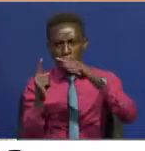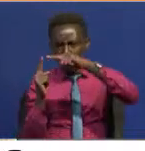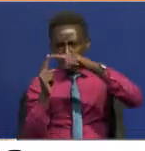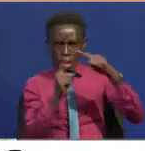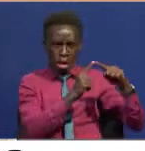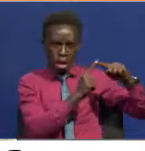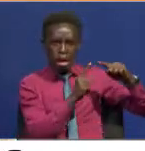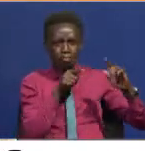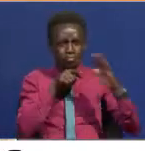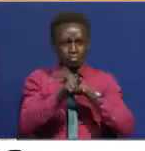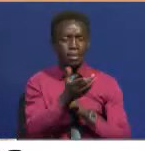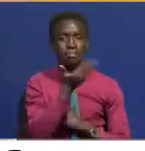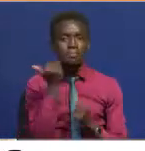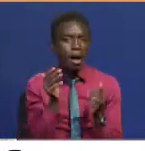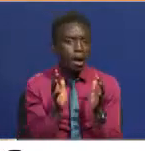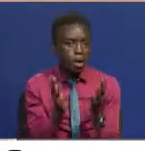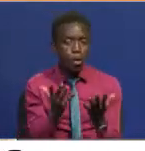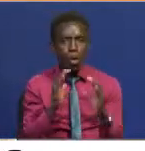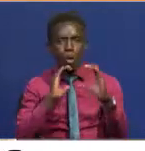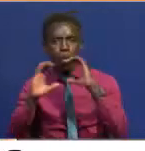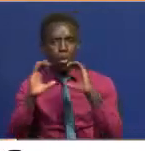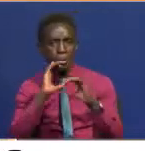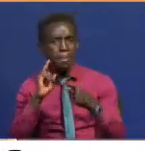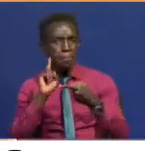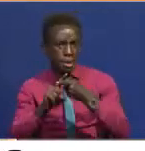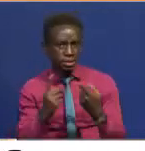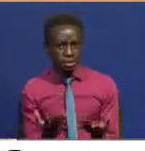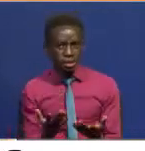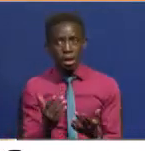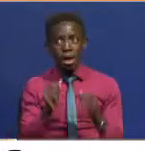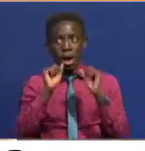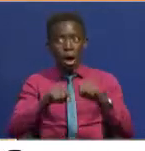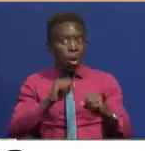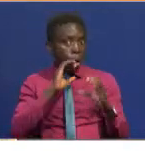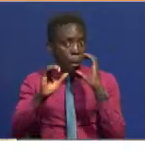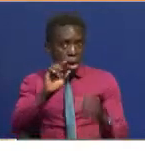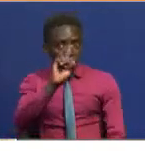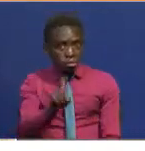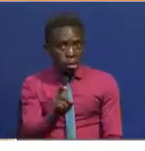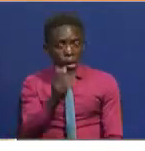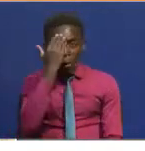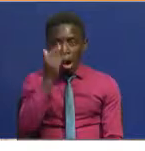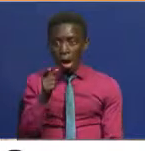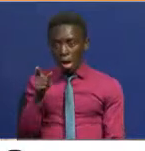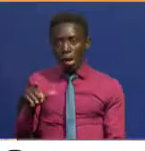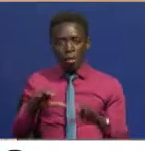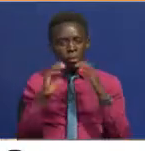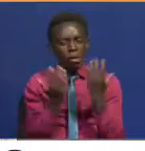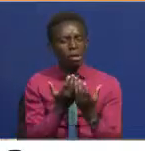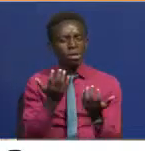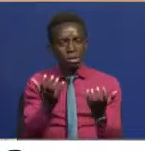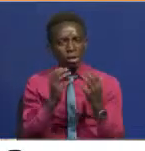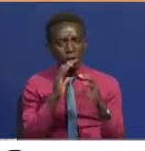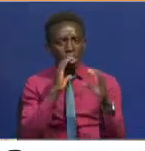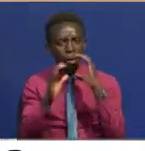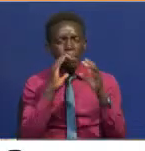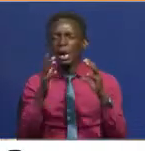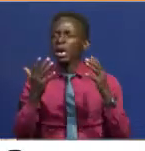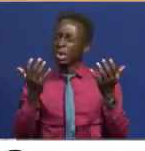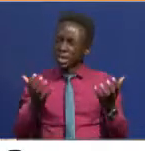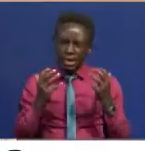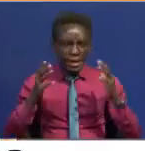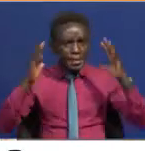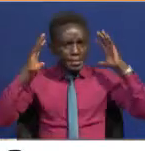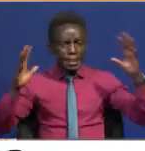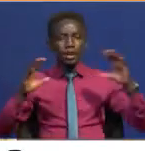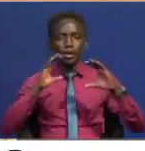about communication also. Are you able to communicate? Because Tchoukball is a game that really works on communication. It is very big on communication,